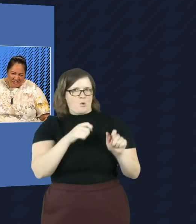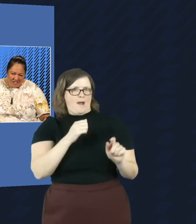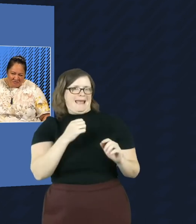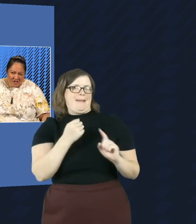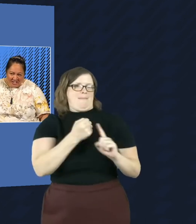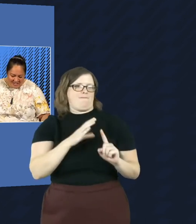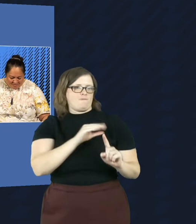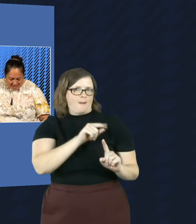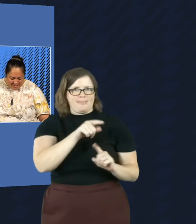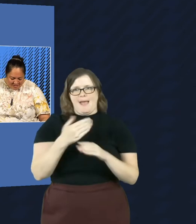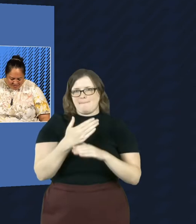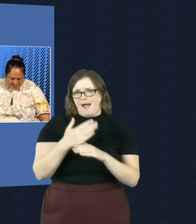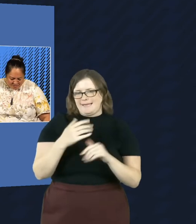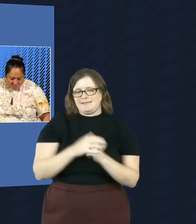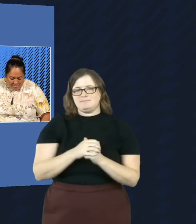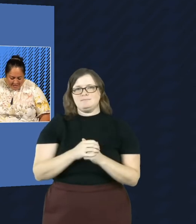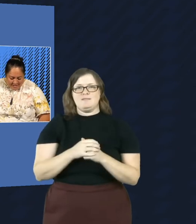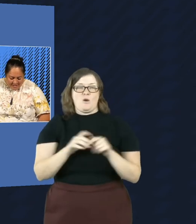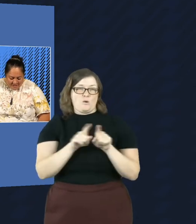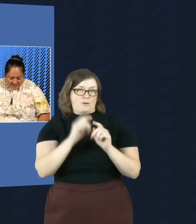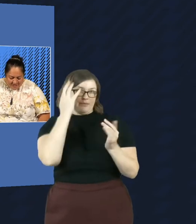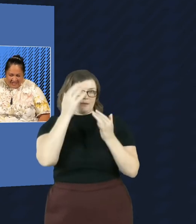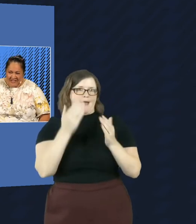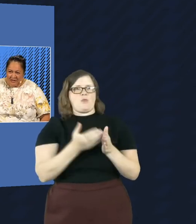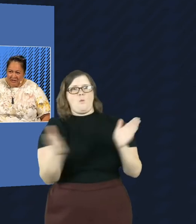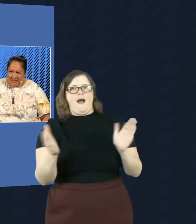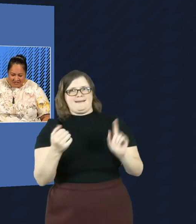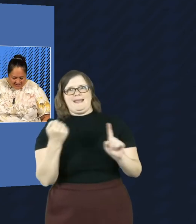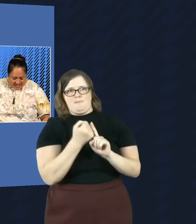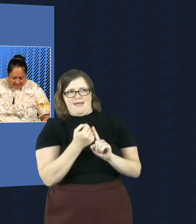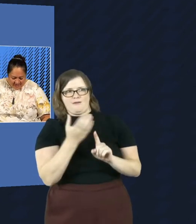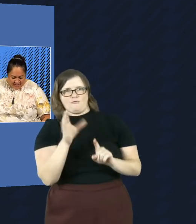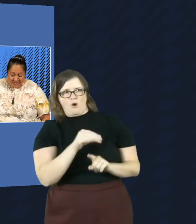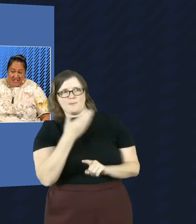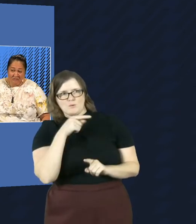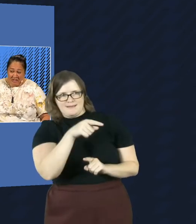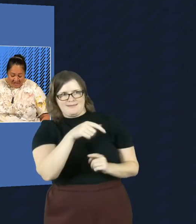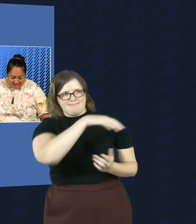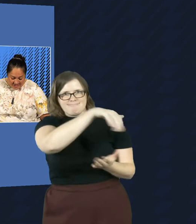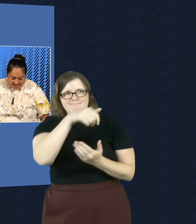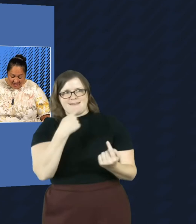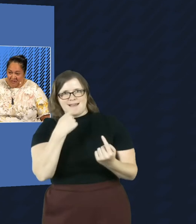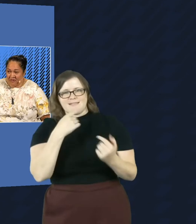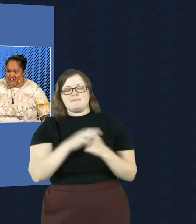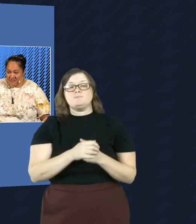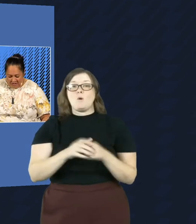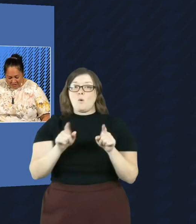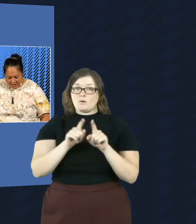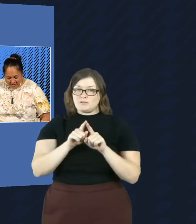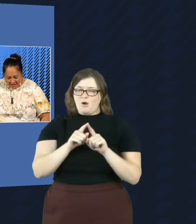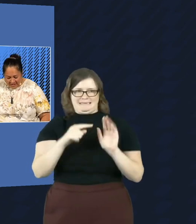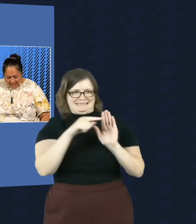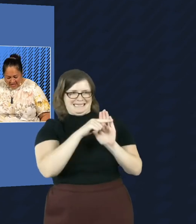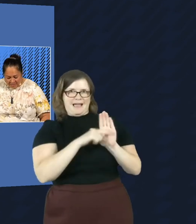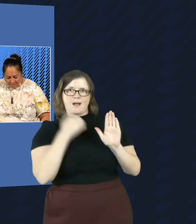like a potentially wider impact. And the other thing about this is that, tikanga Māori sits at the core of this